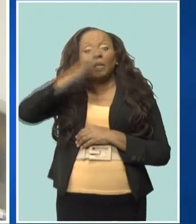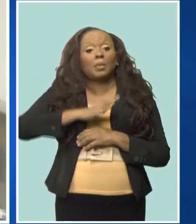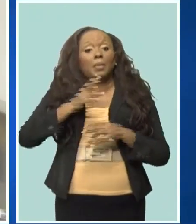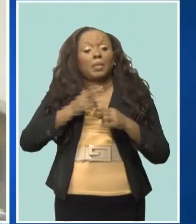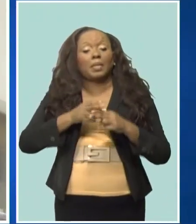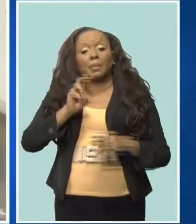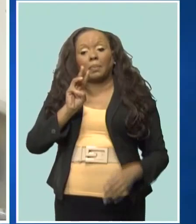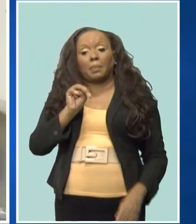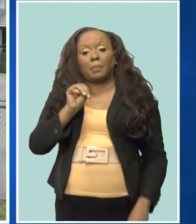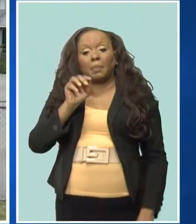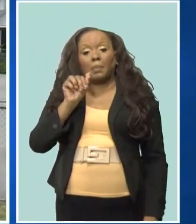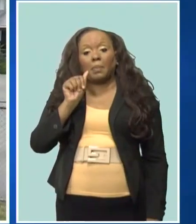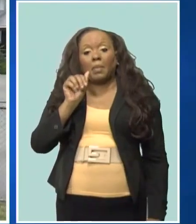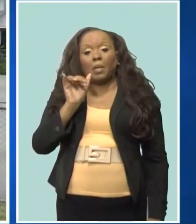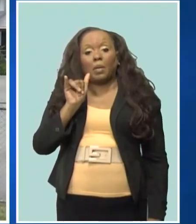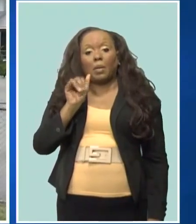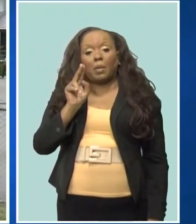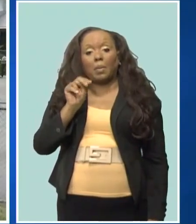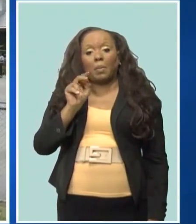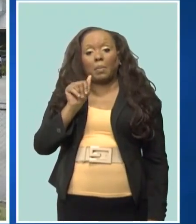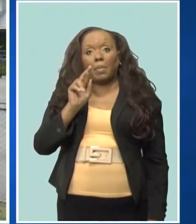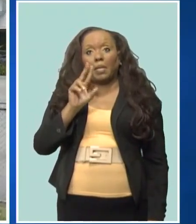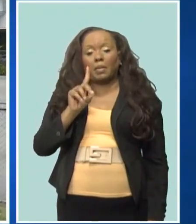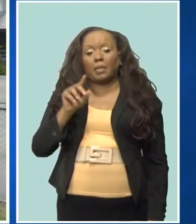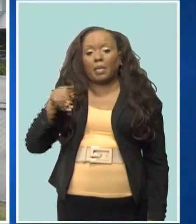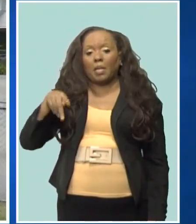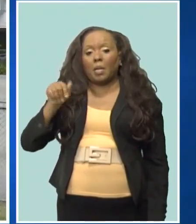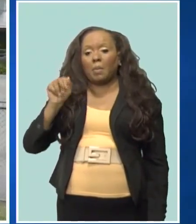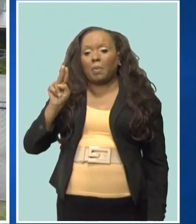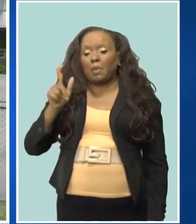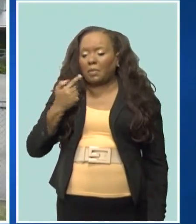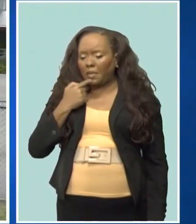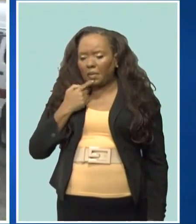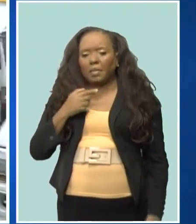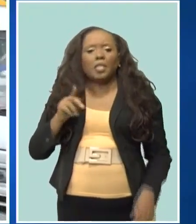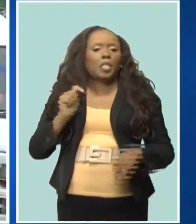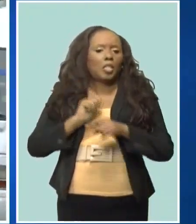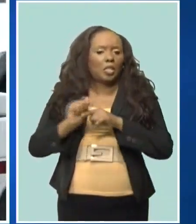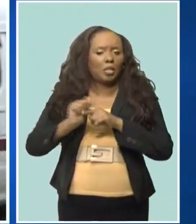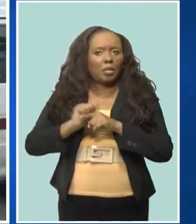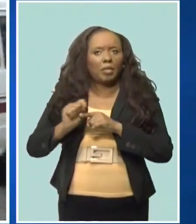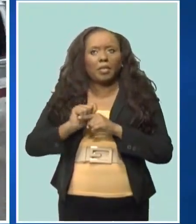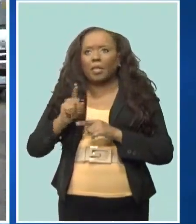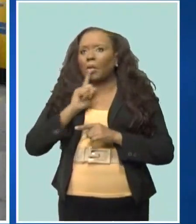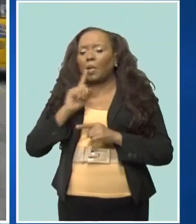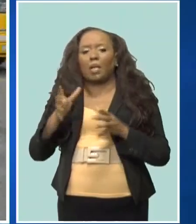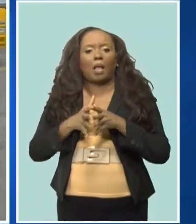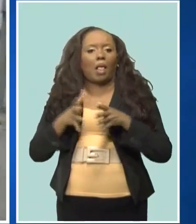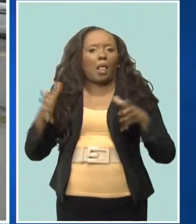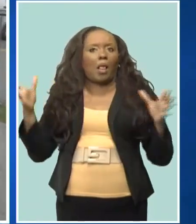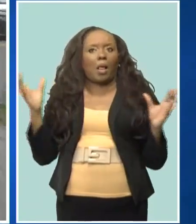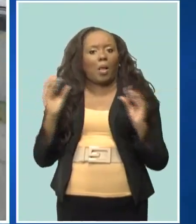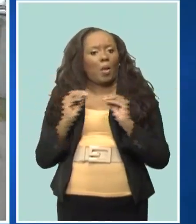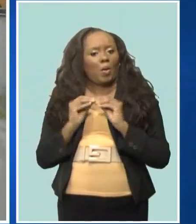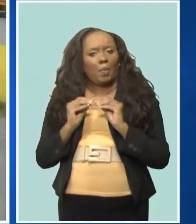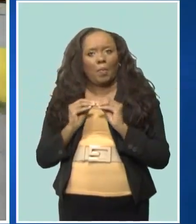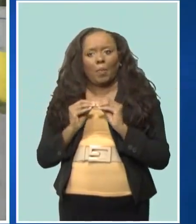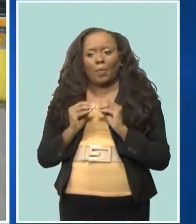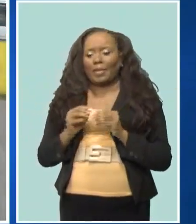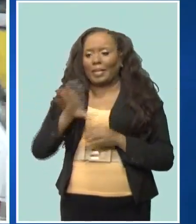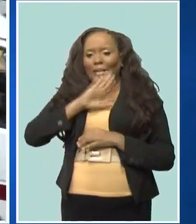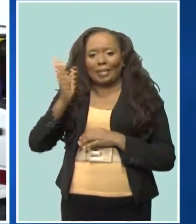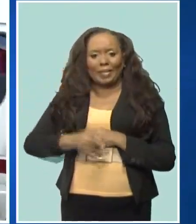mandatory public service vehicle operators training has given him much more than he expected. The course involves